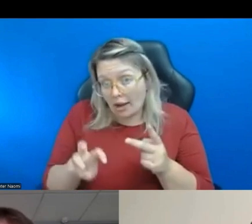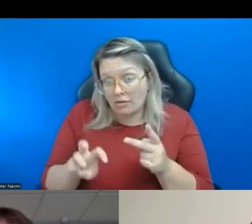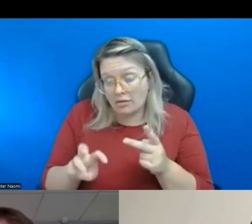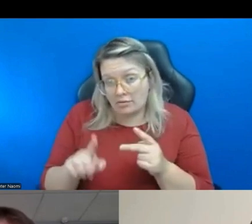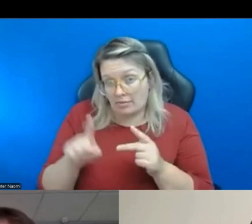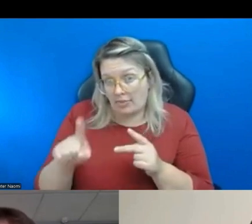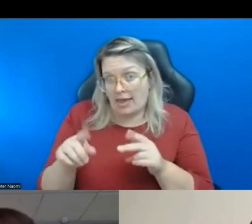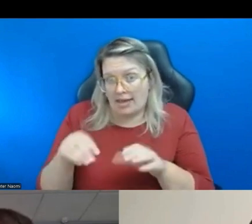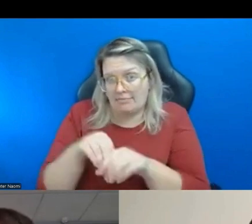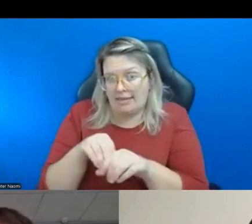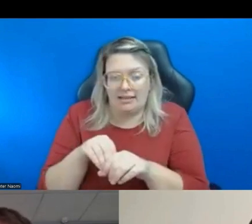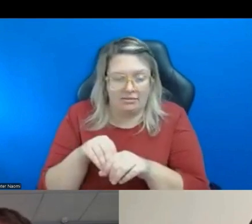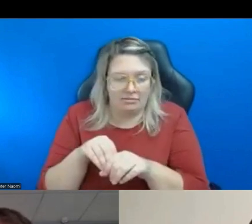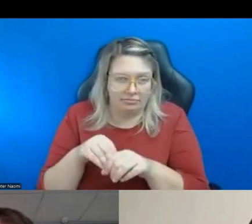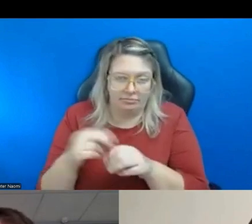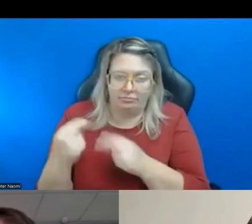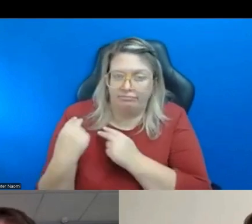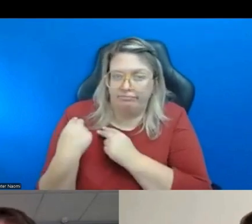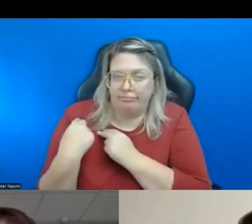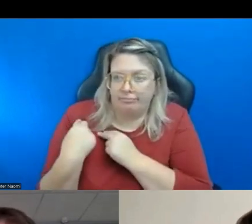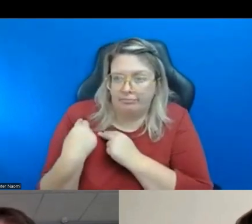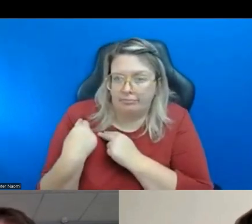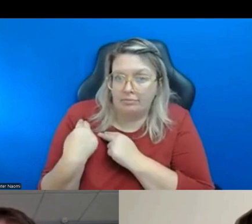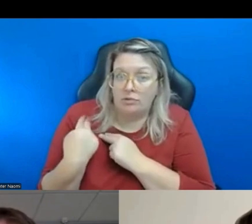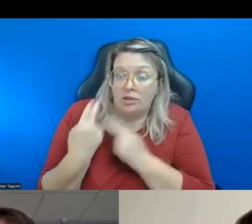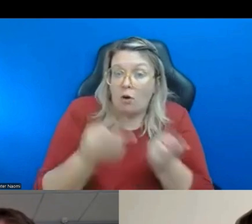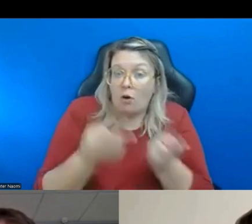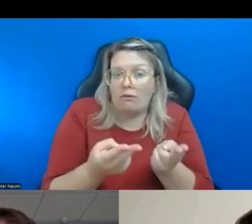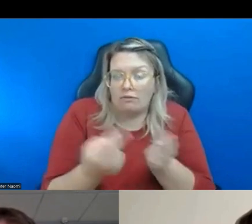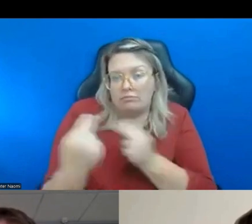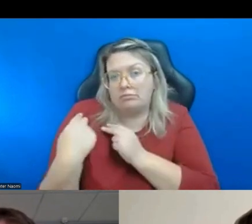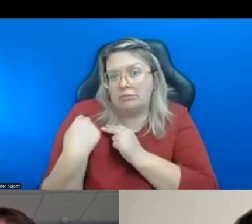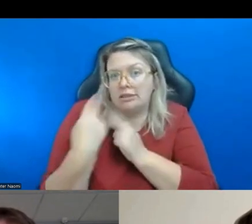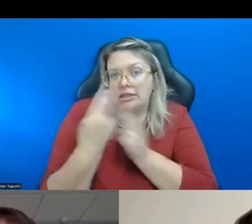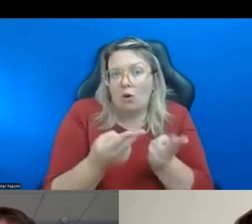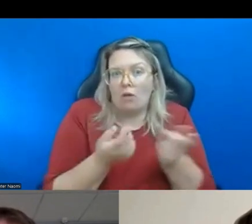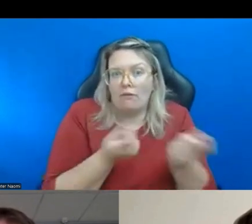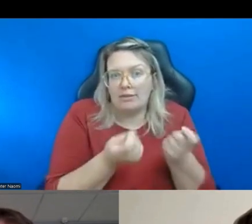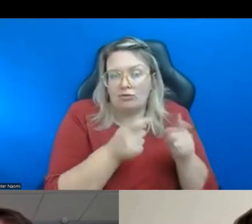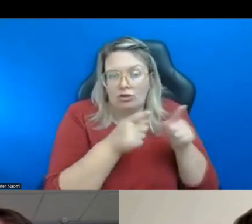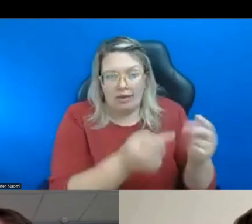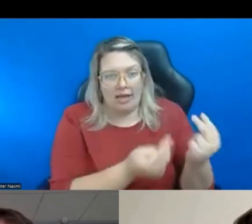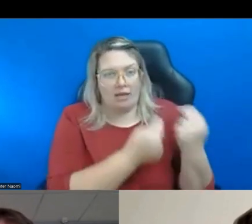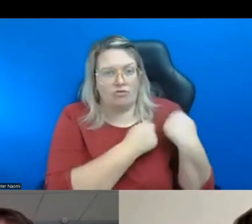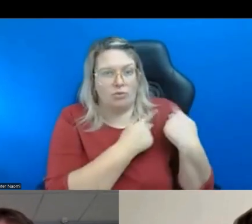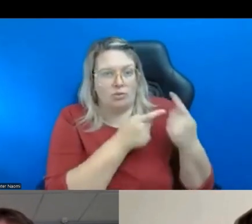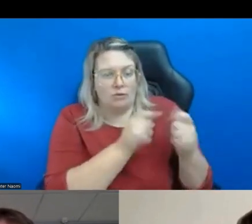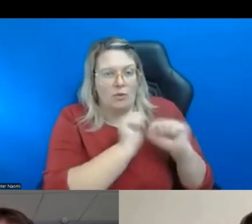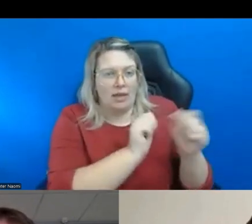the devolved of devolution. The administrations there are responsible for them.